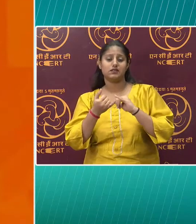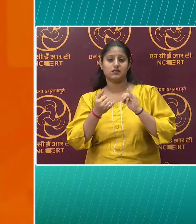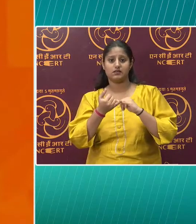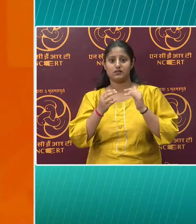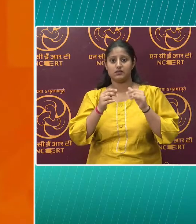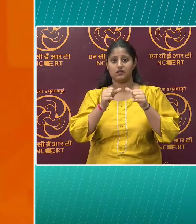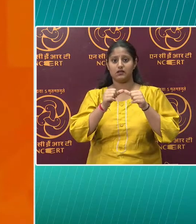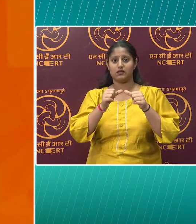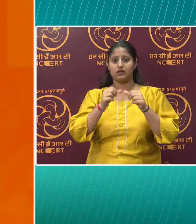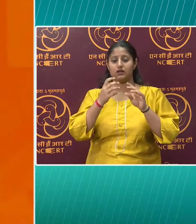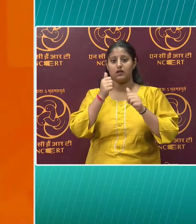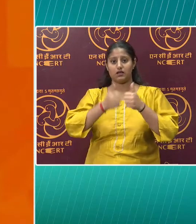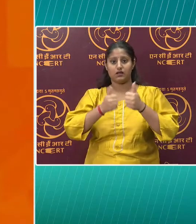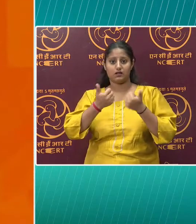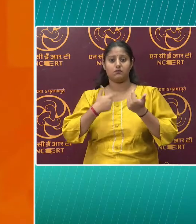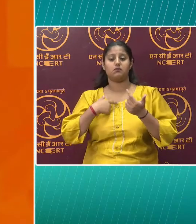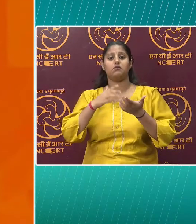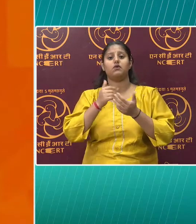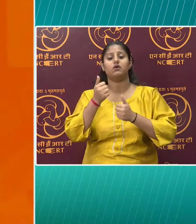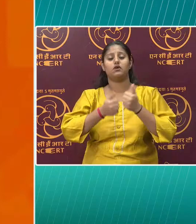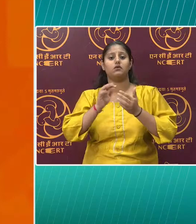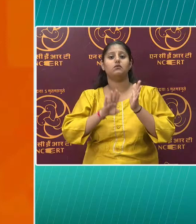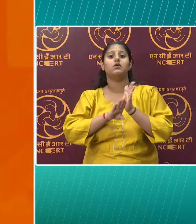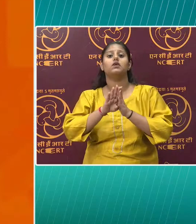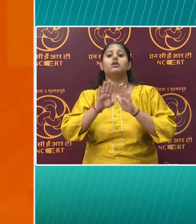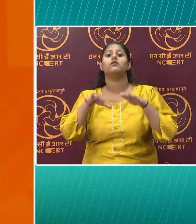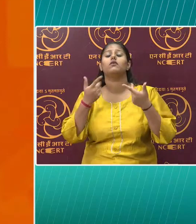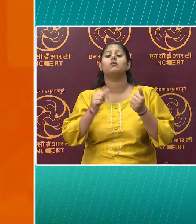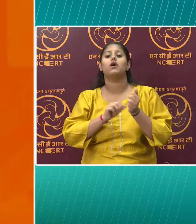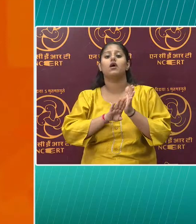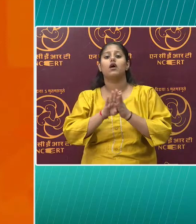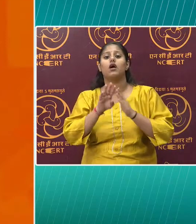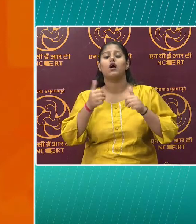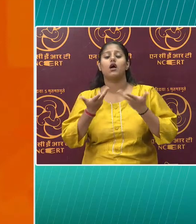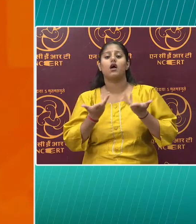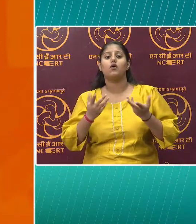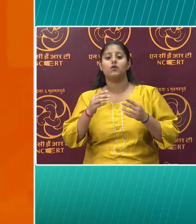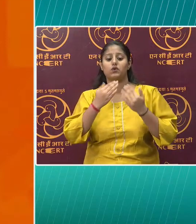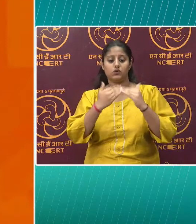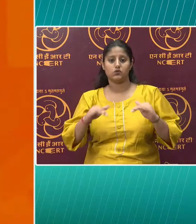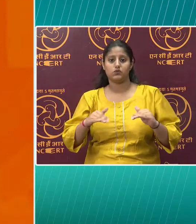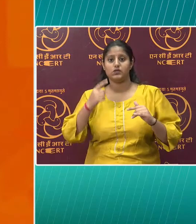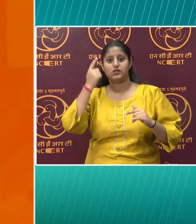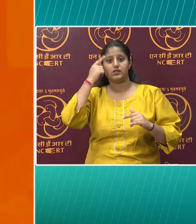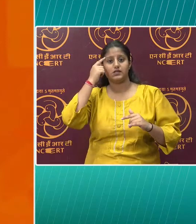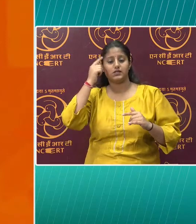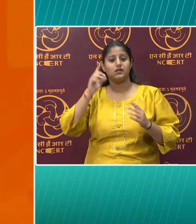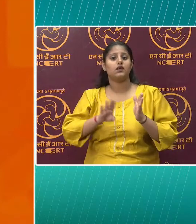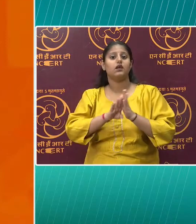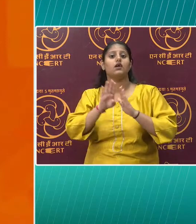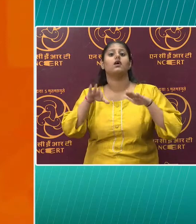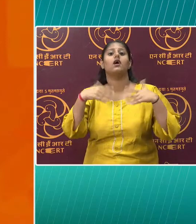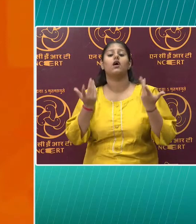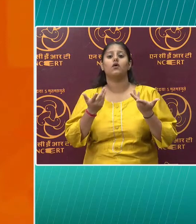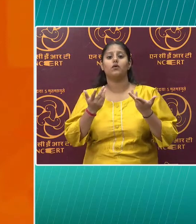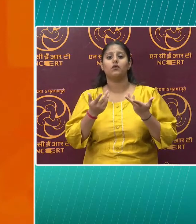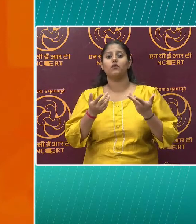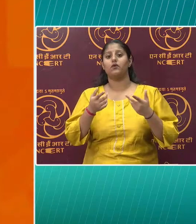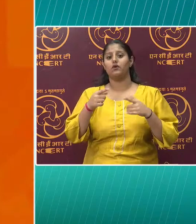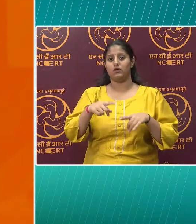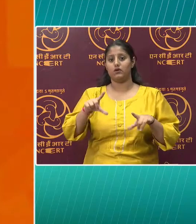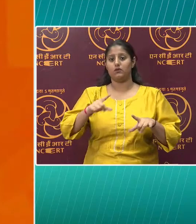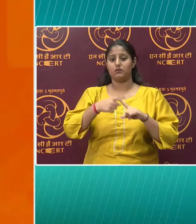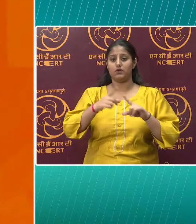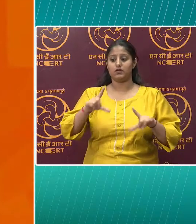of holistic development, in terms of holistic education, we have to look at. And Right. there lies